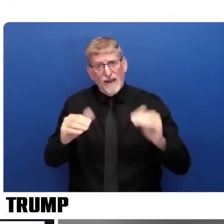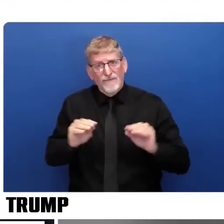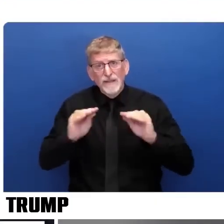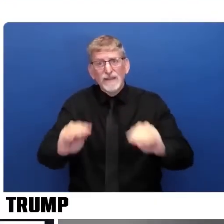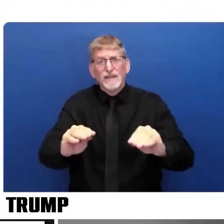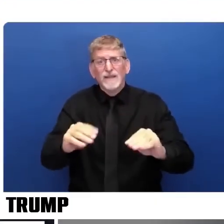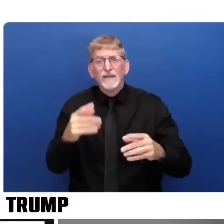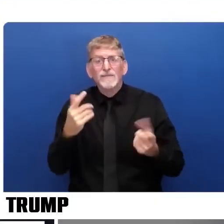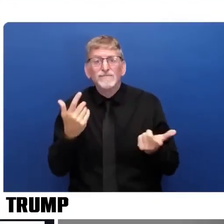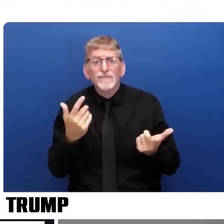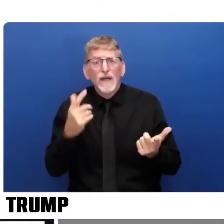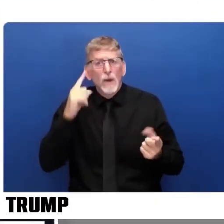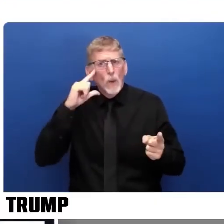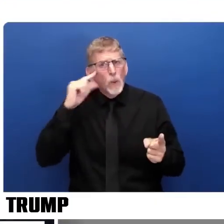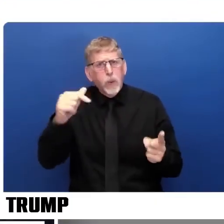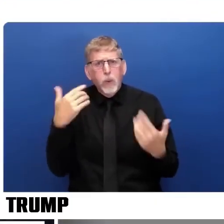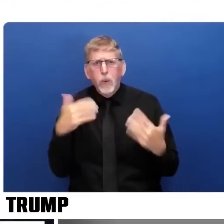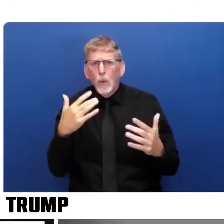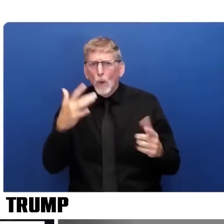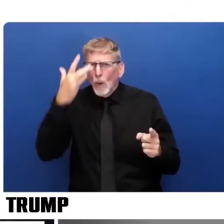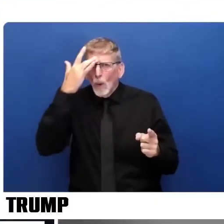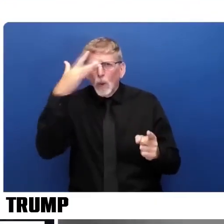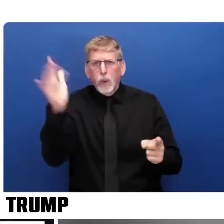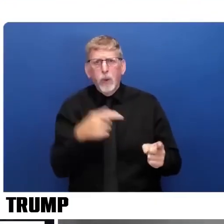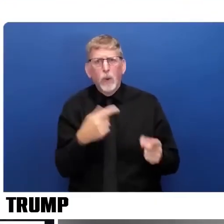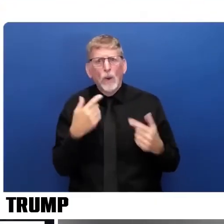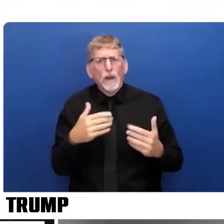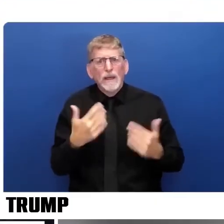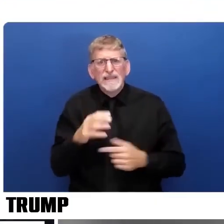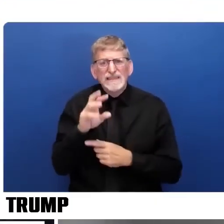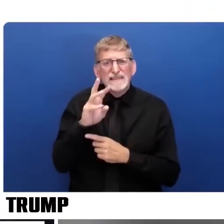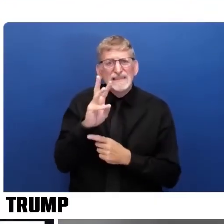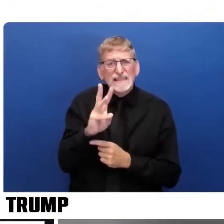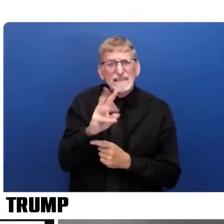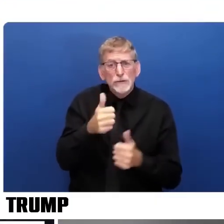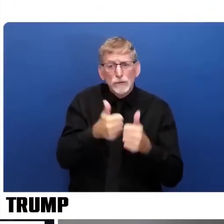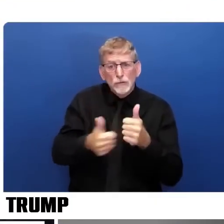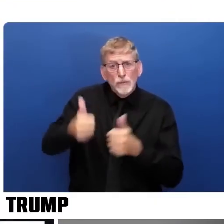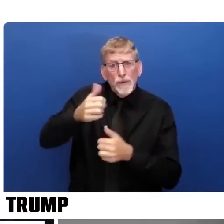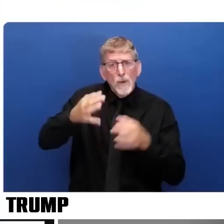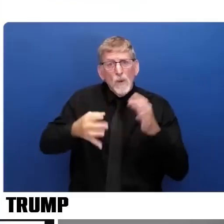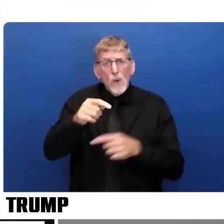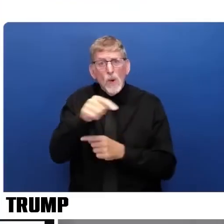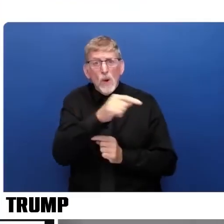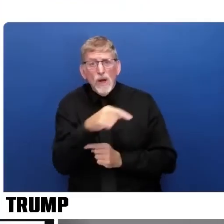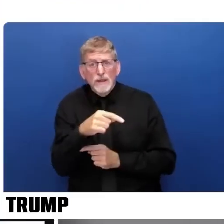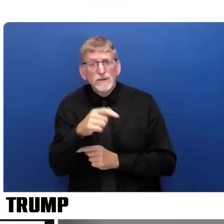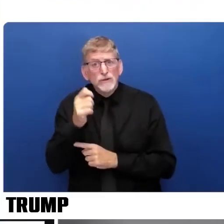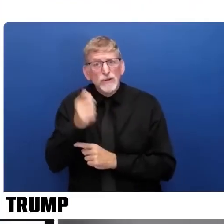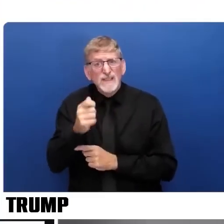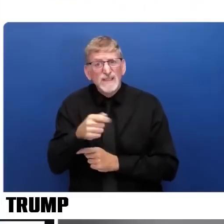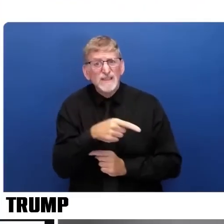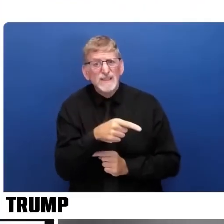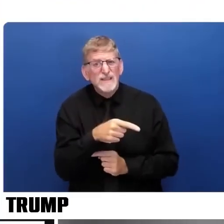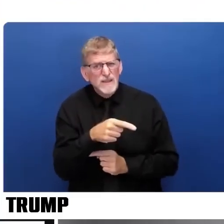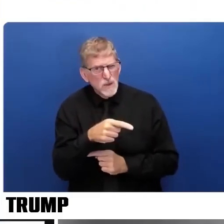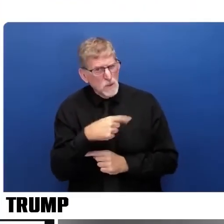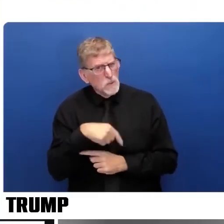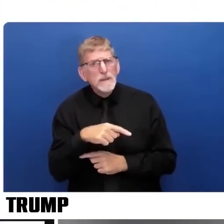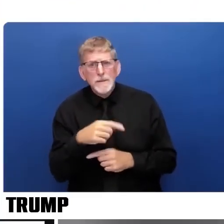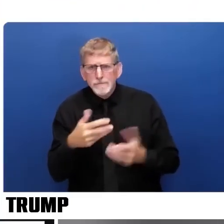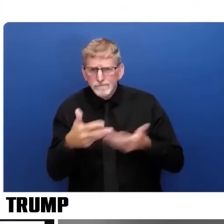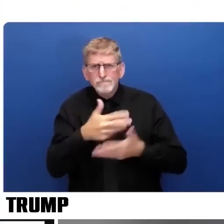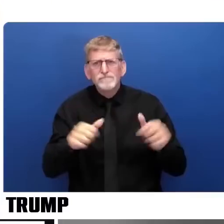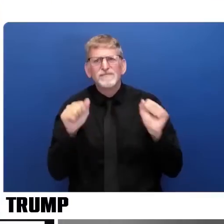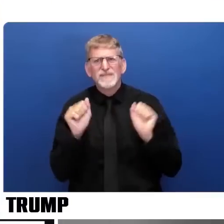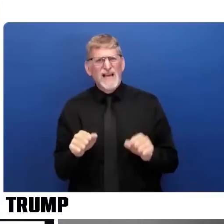and strength of 6 Supreme Court justices, we were able to do that. Now, I believe in the exceptions for